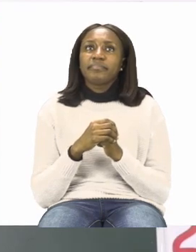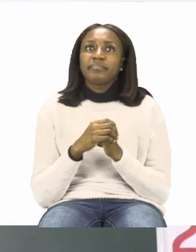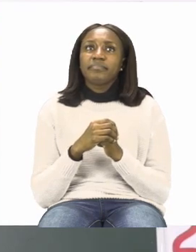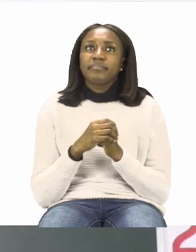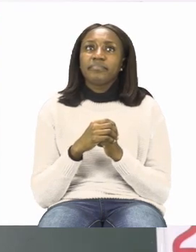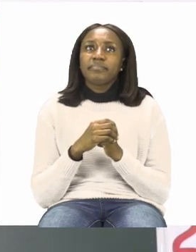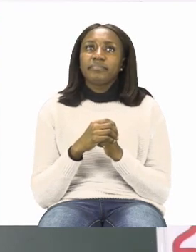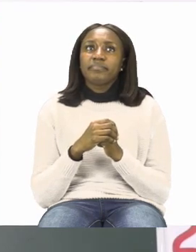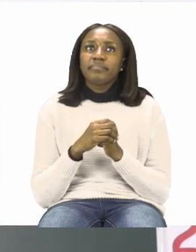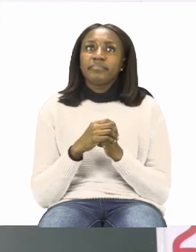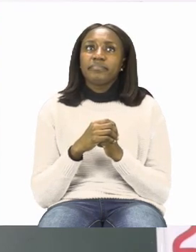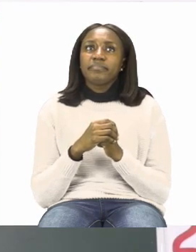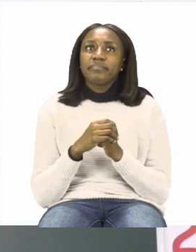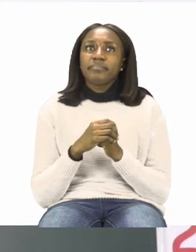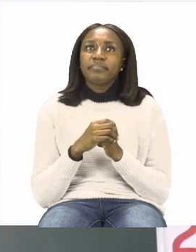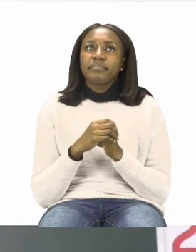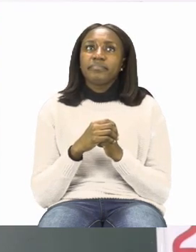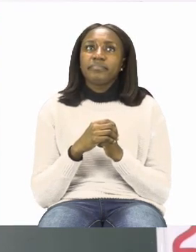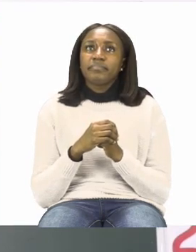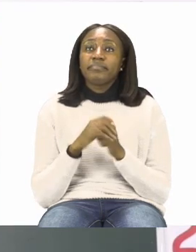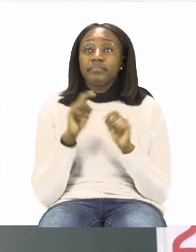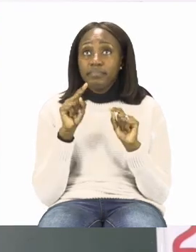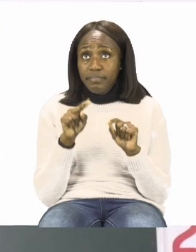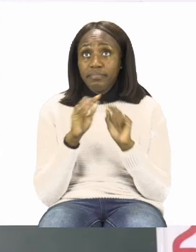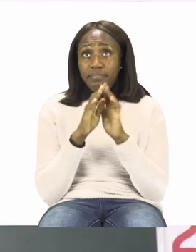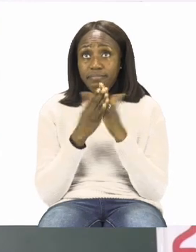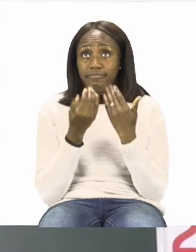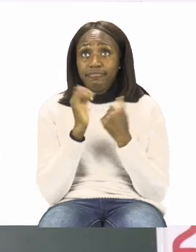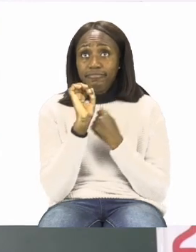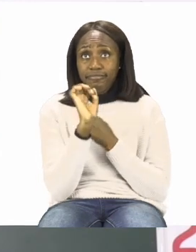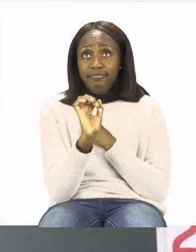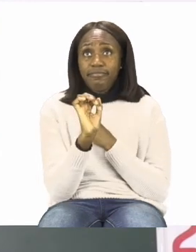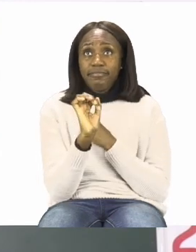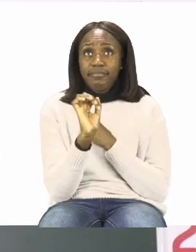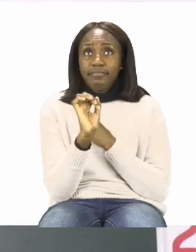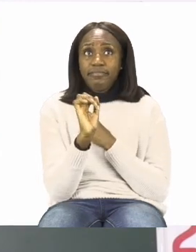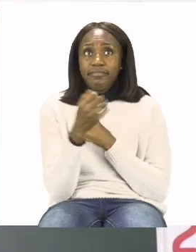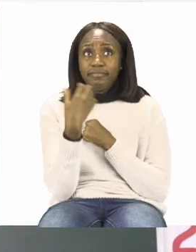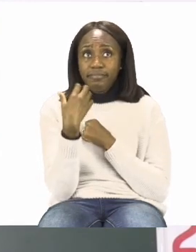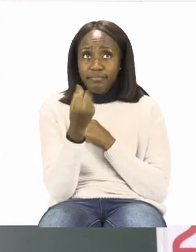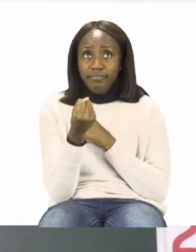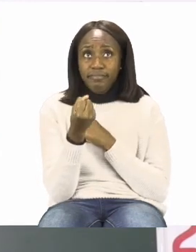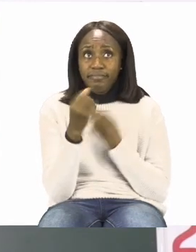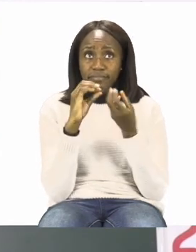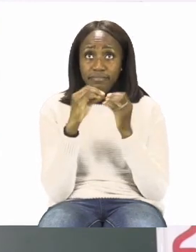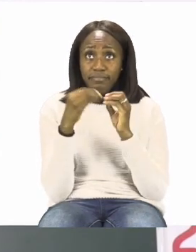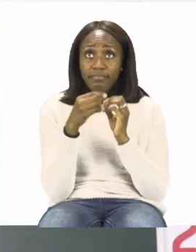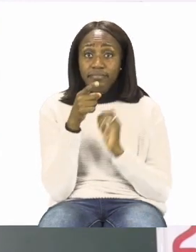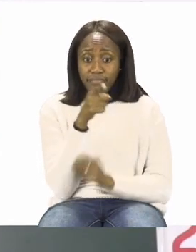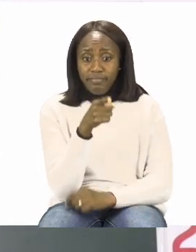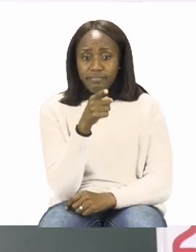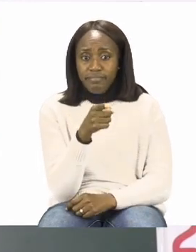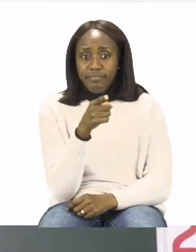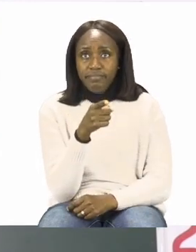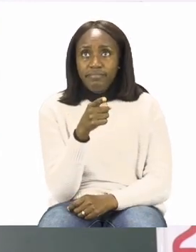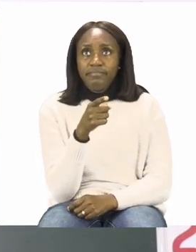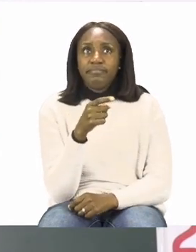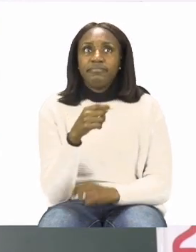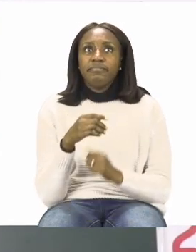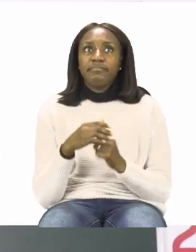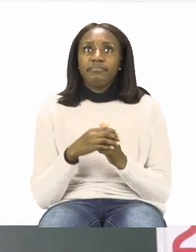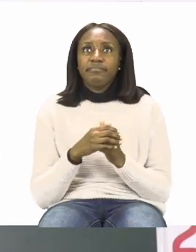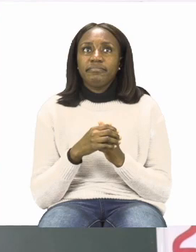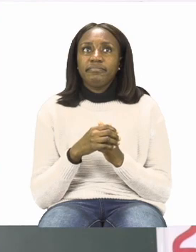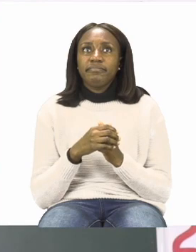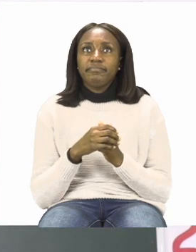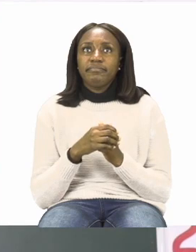here. Now in your booklets, people, you have the numbers given to you already. So